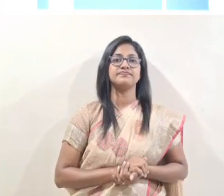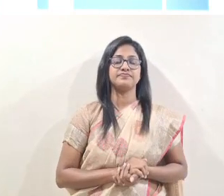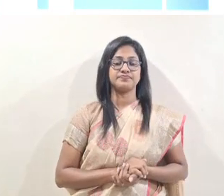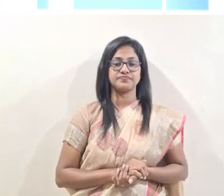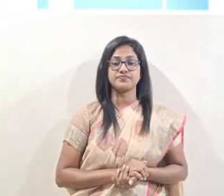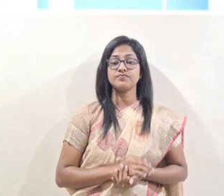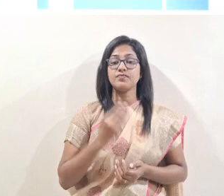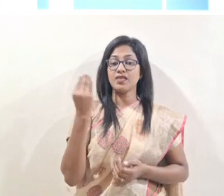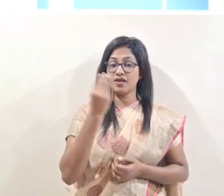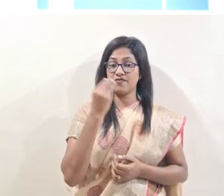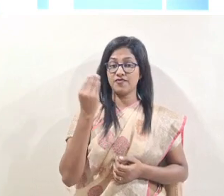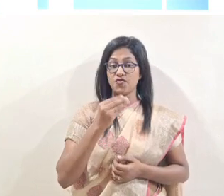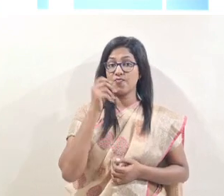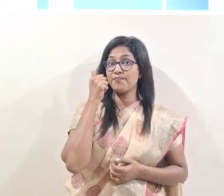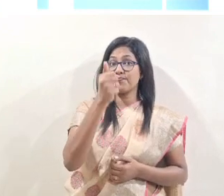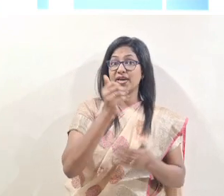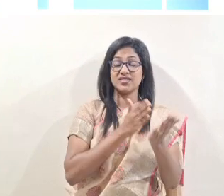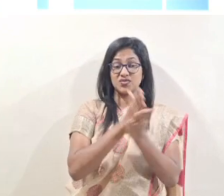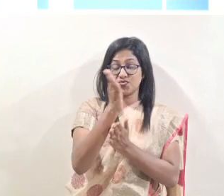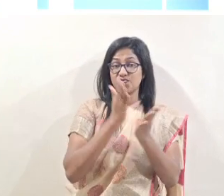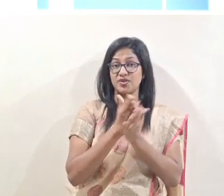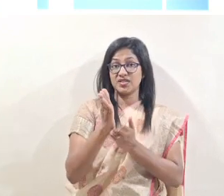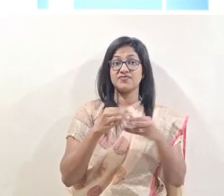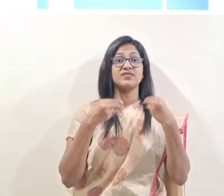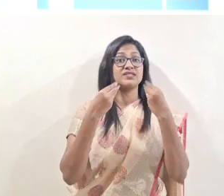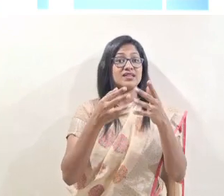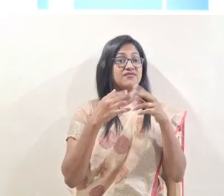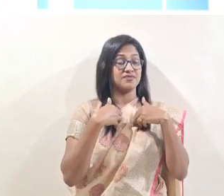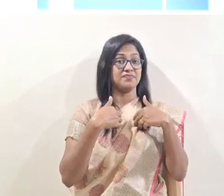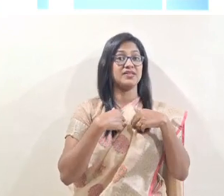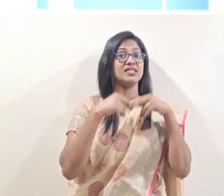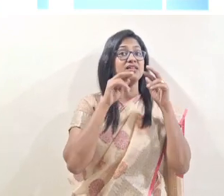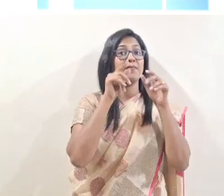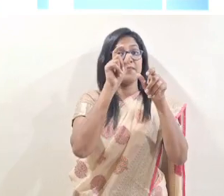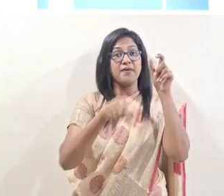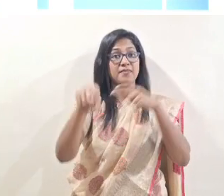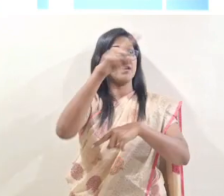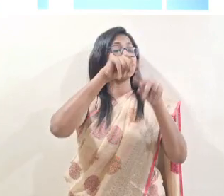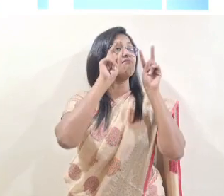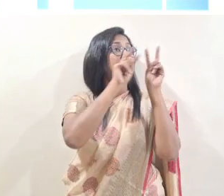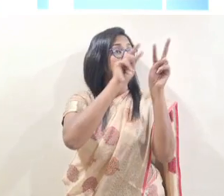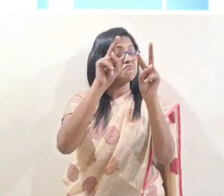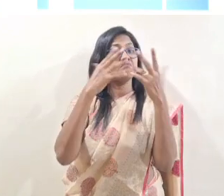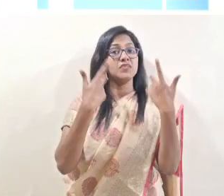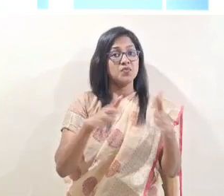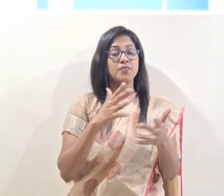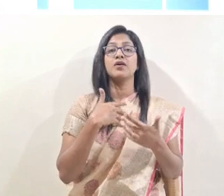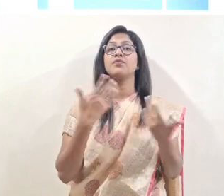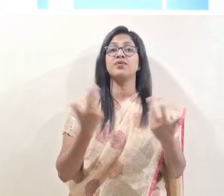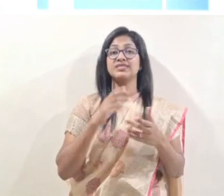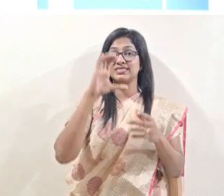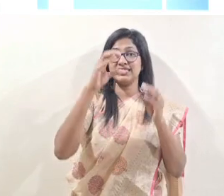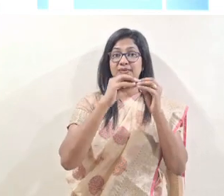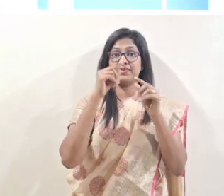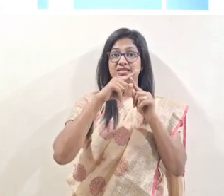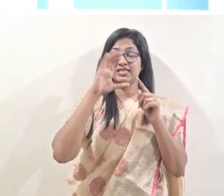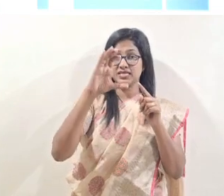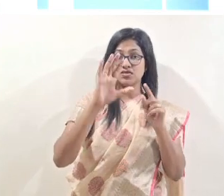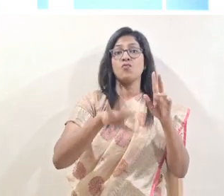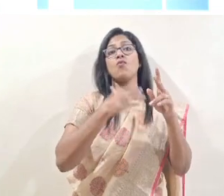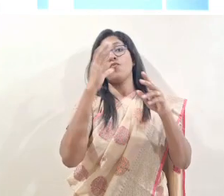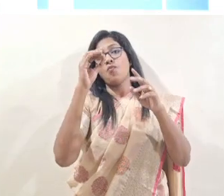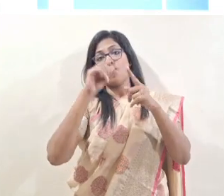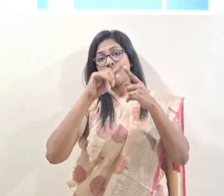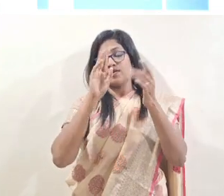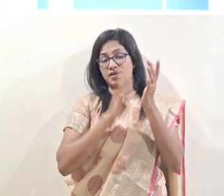Few of the best practices which I have seen in public domain, that CBTC OEMs now